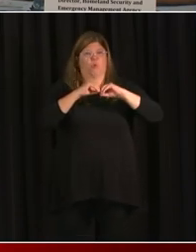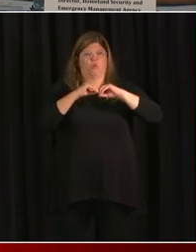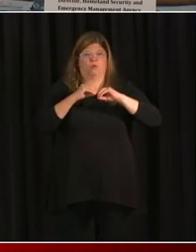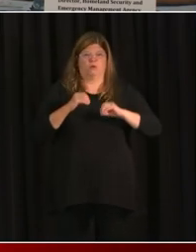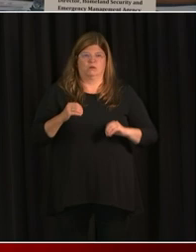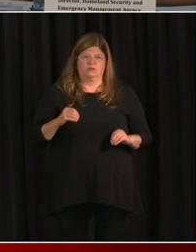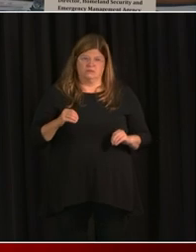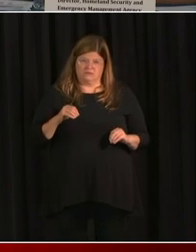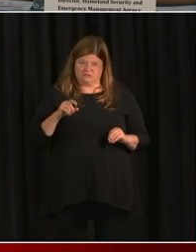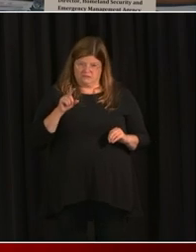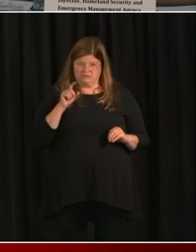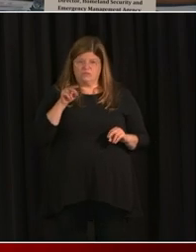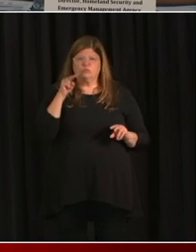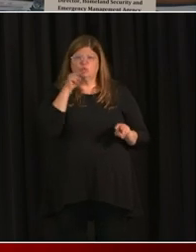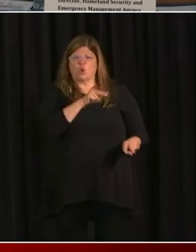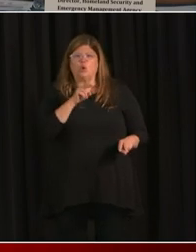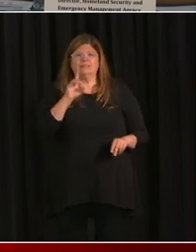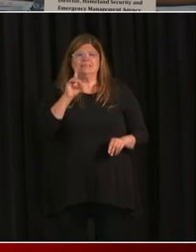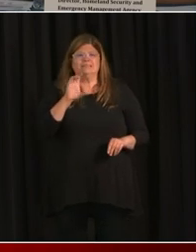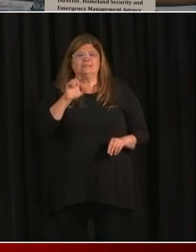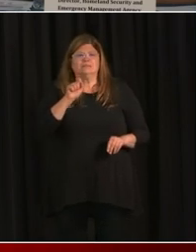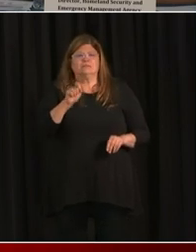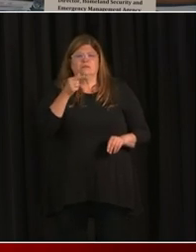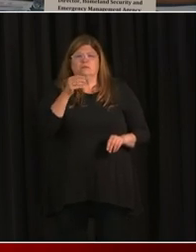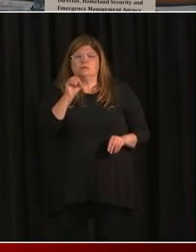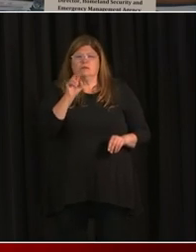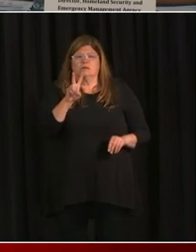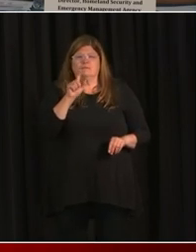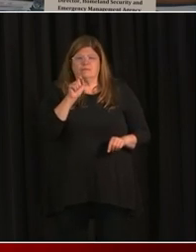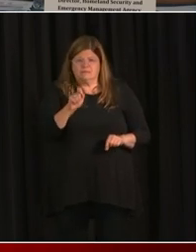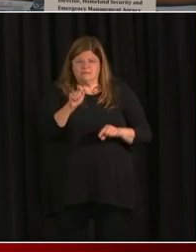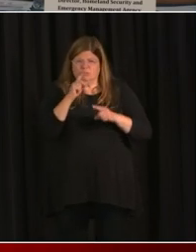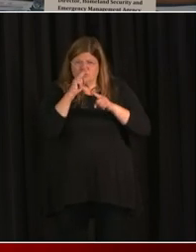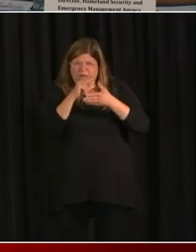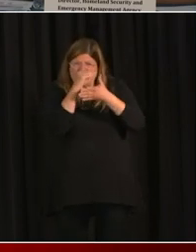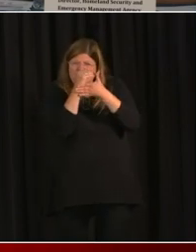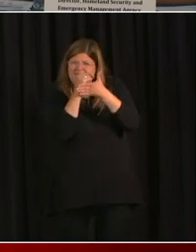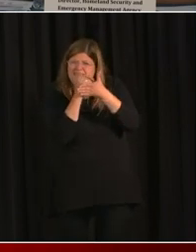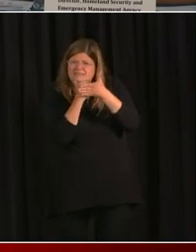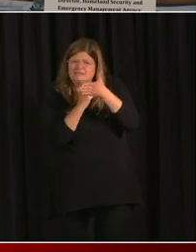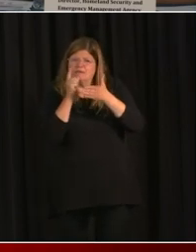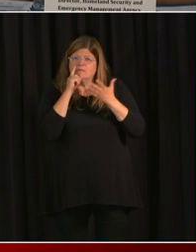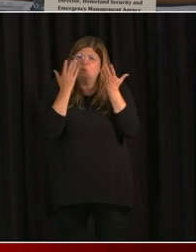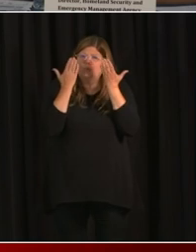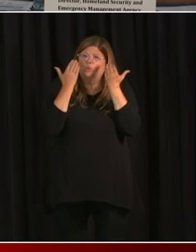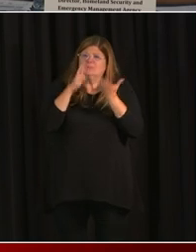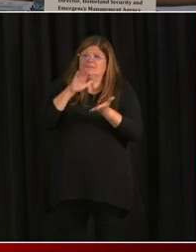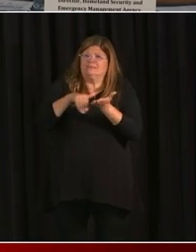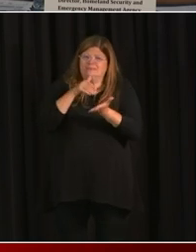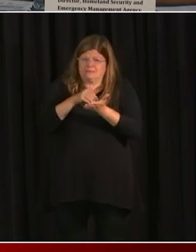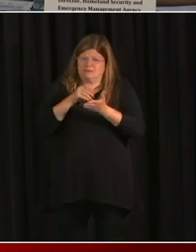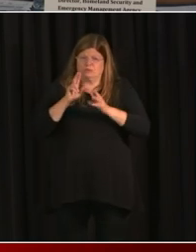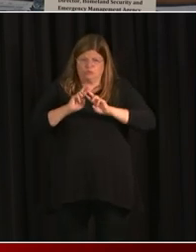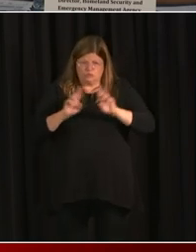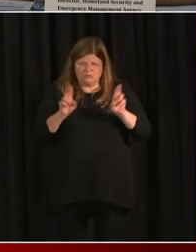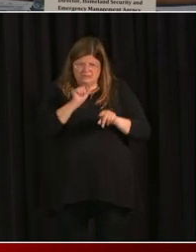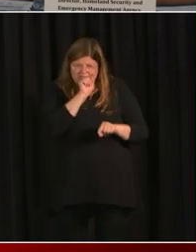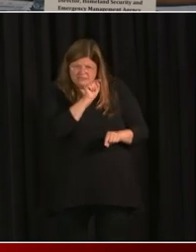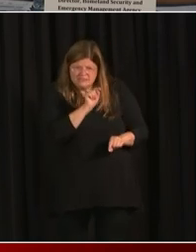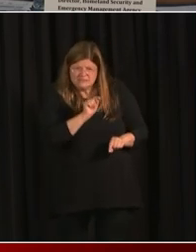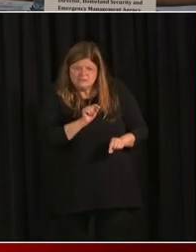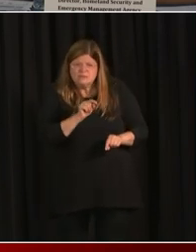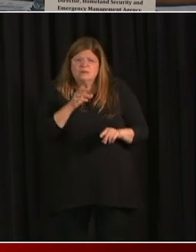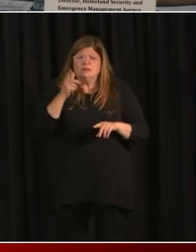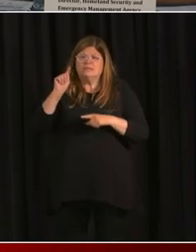mayor mentioned, you can see a list of cooling centers throughout the district, as well as tips for making sure